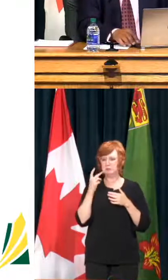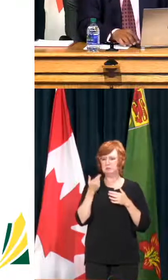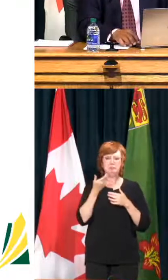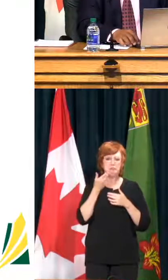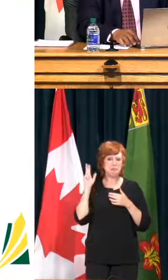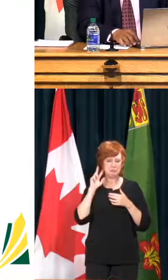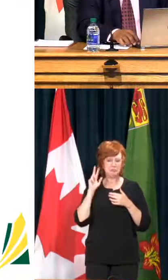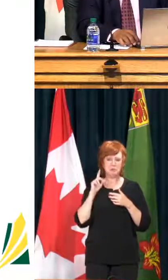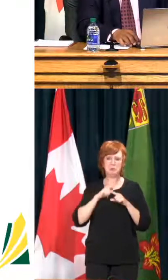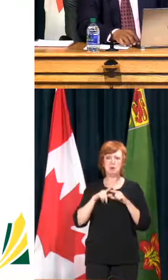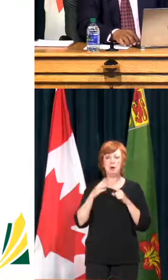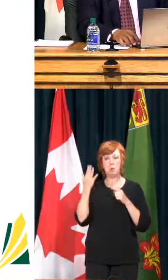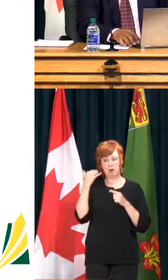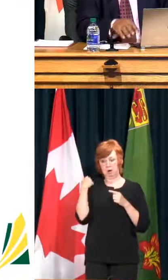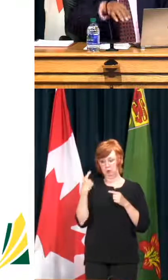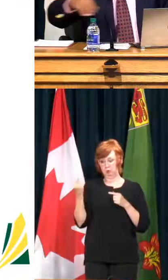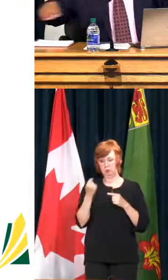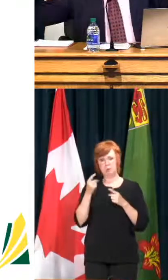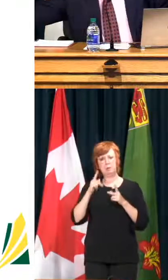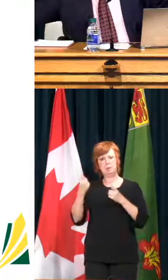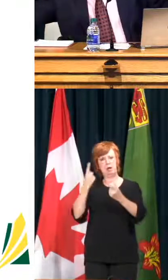Tuesday.